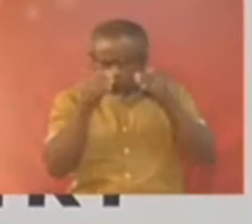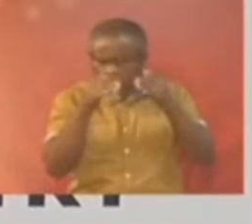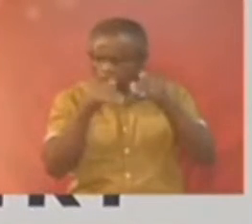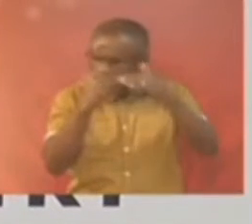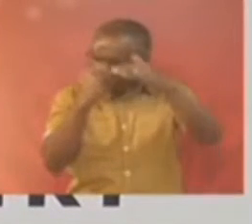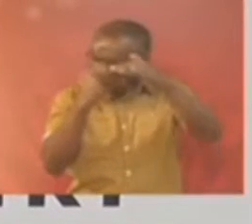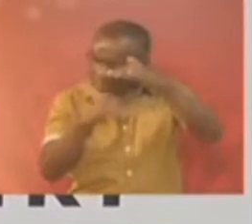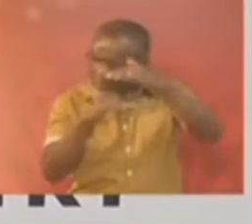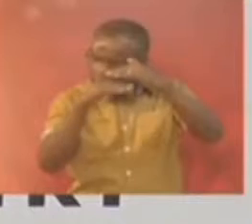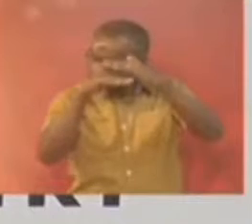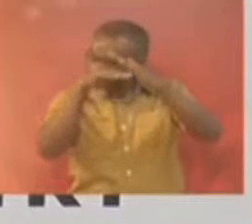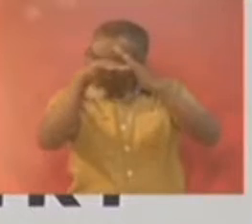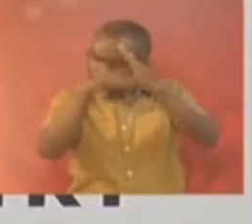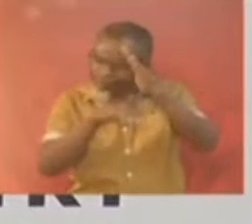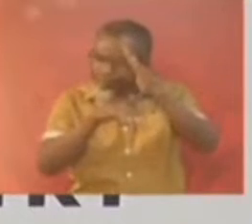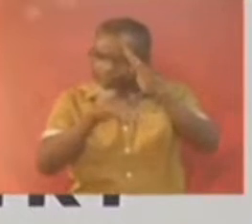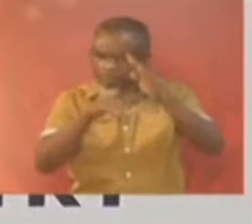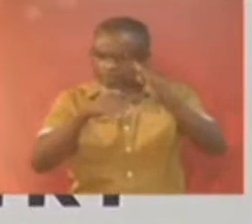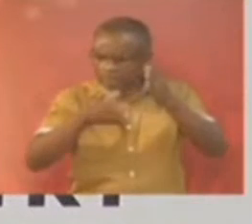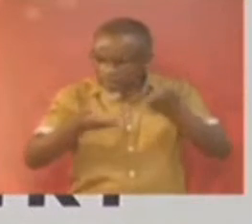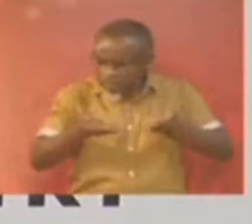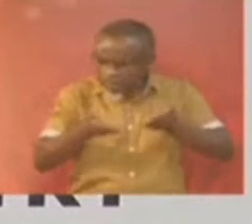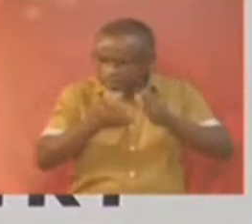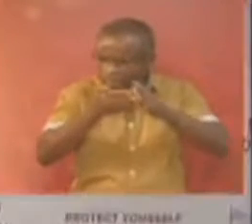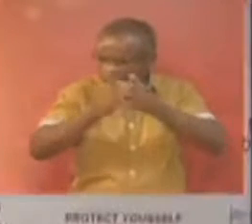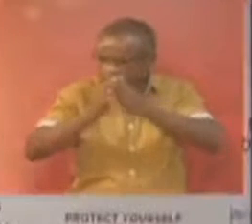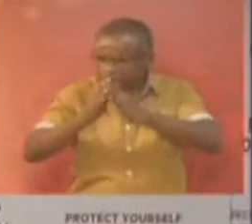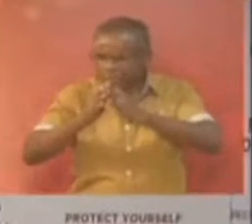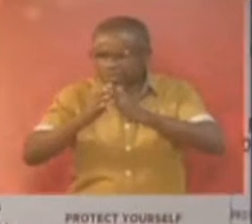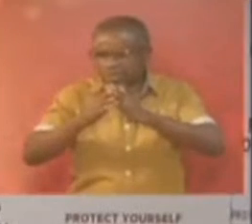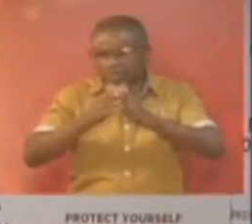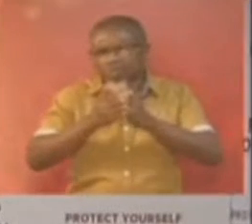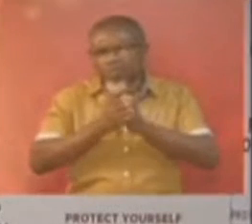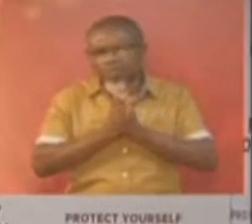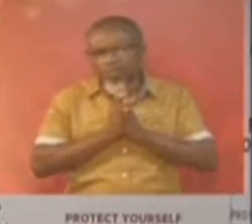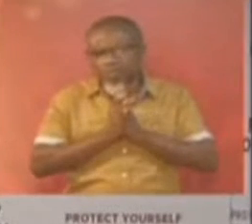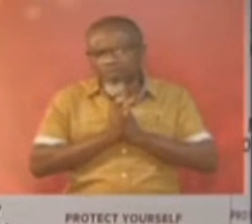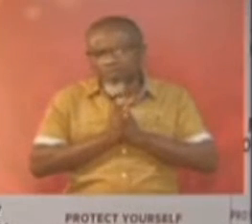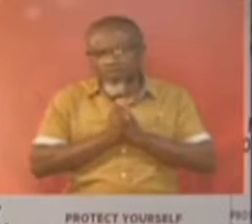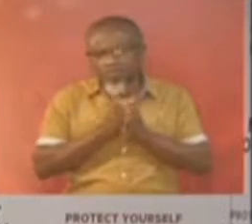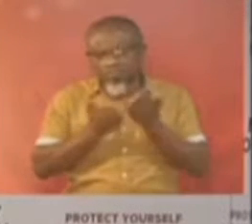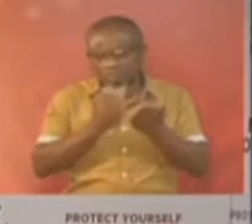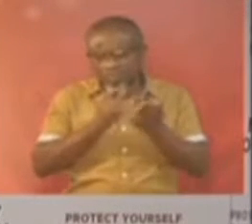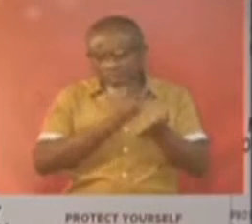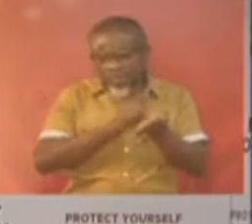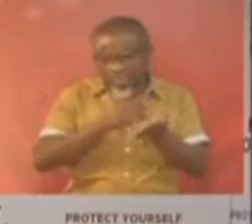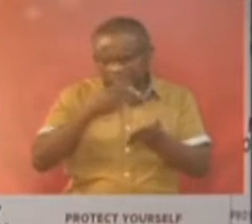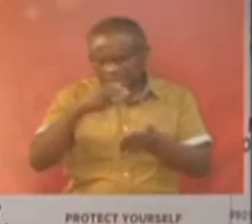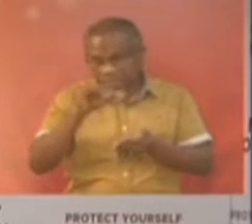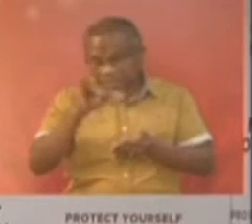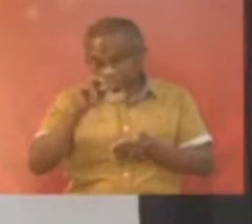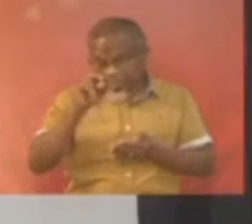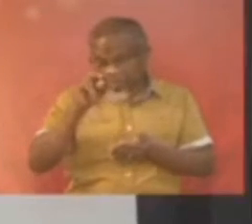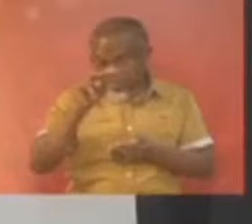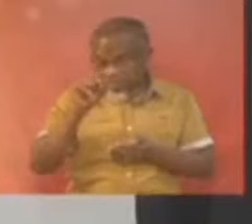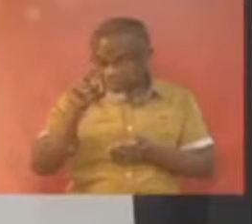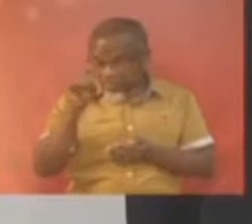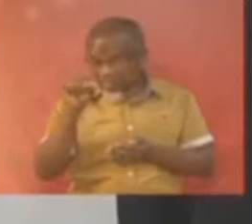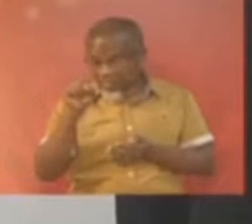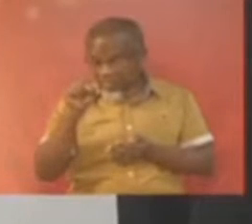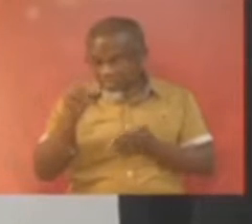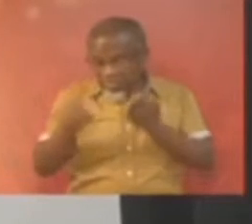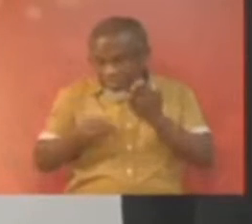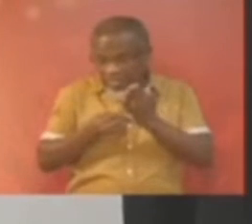in the community. So I don't know if Dr. Hines wants to add anything. I actually would. So I'm concerned about something different.